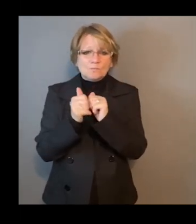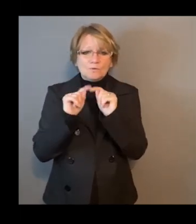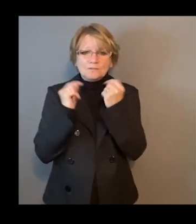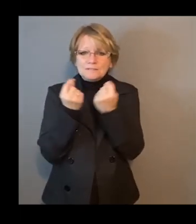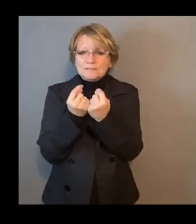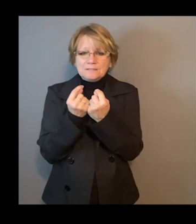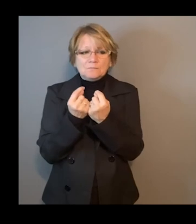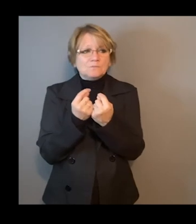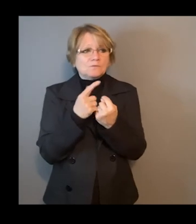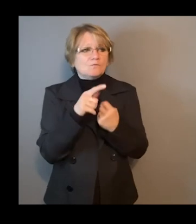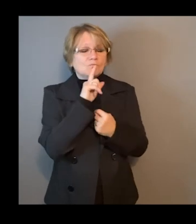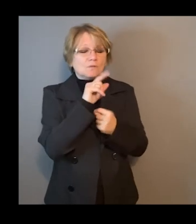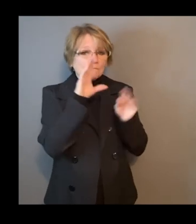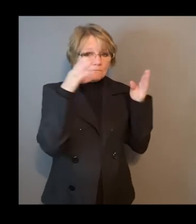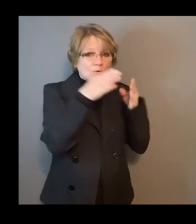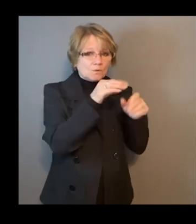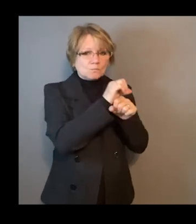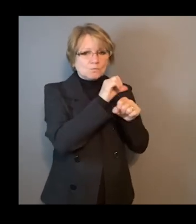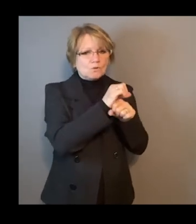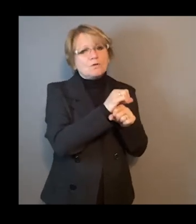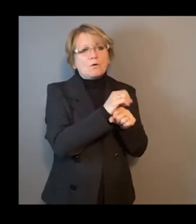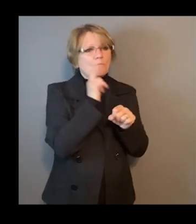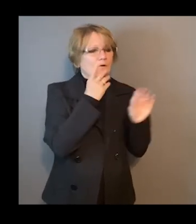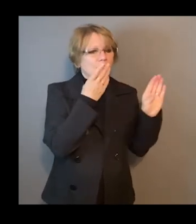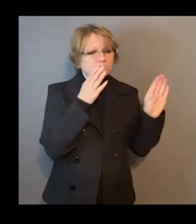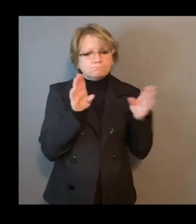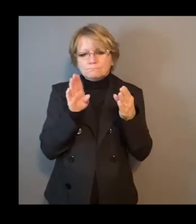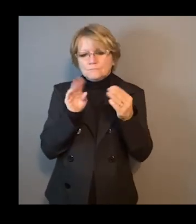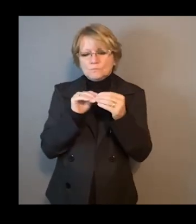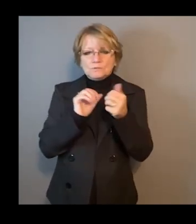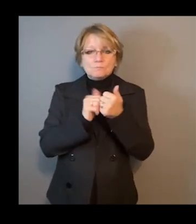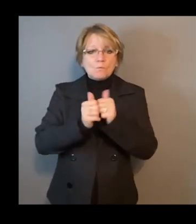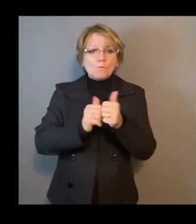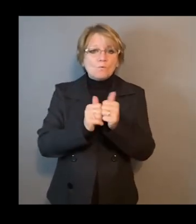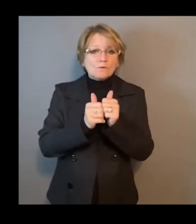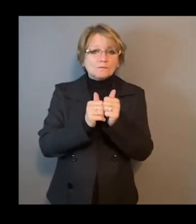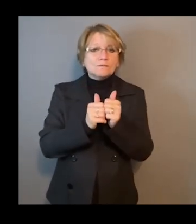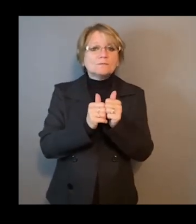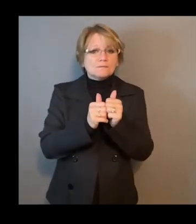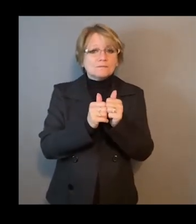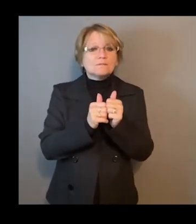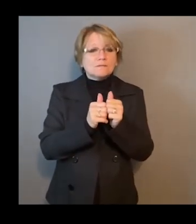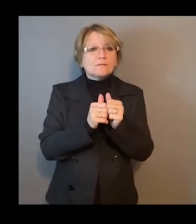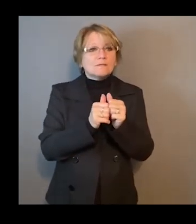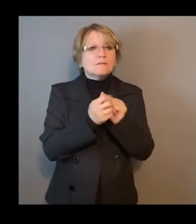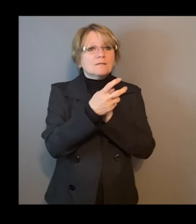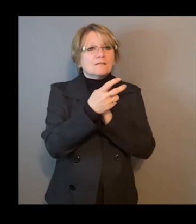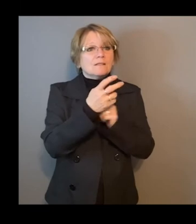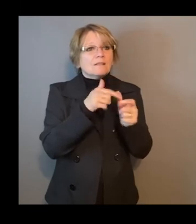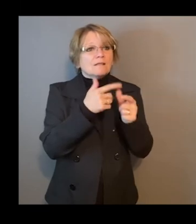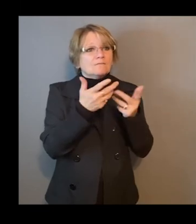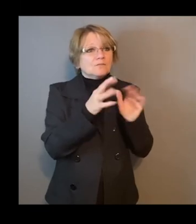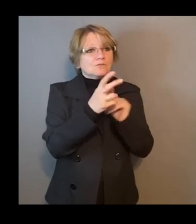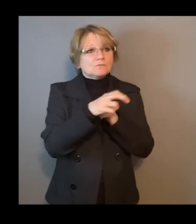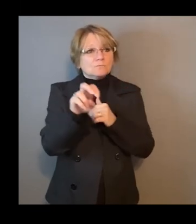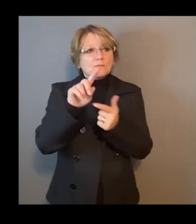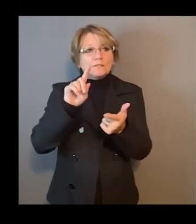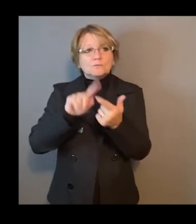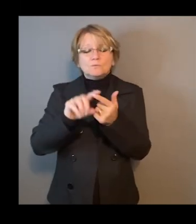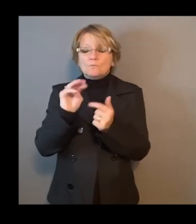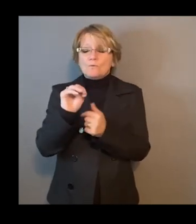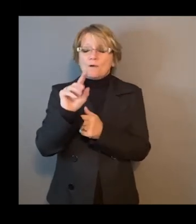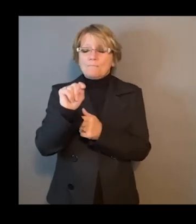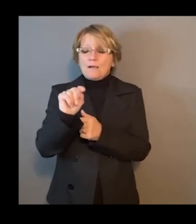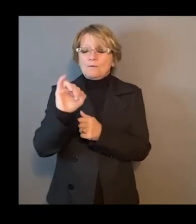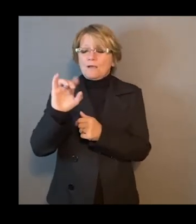felt like at time we wasn't focusing on that. It was basically just sports and all that. And then I actually went to like a private college. It was